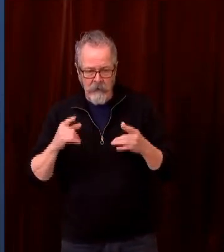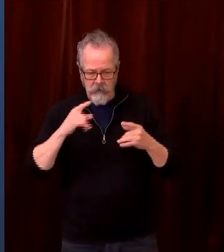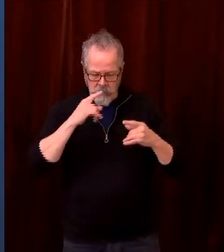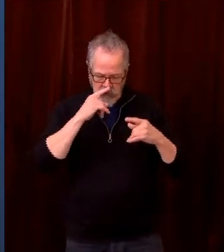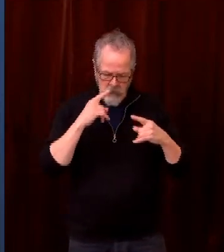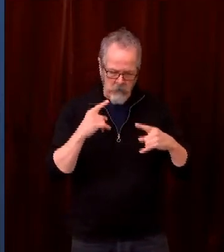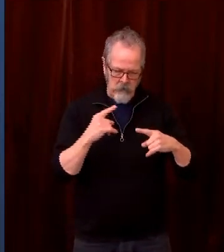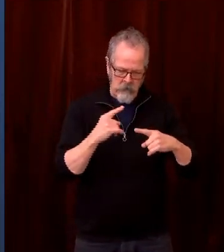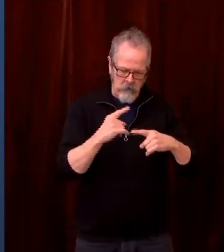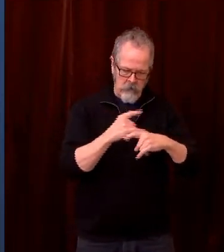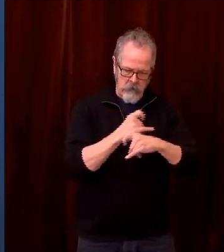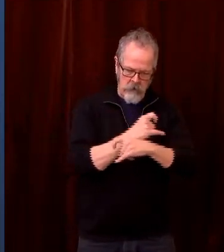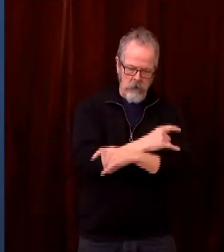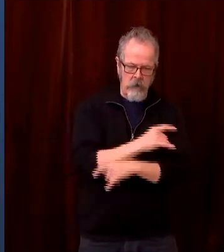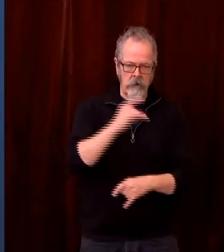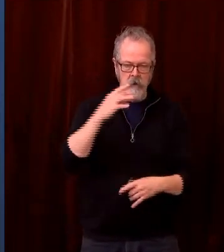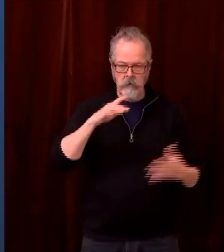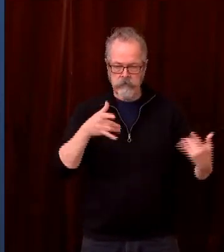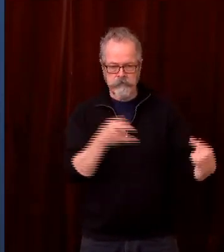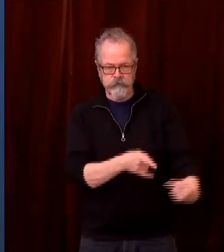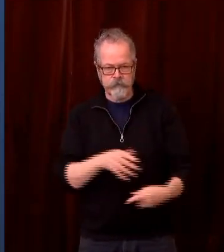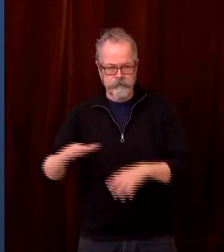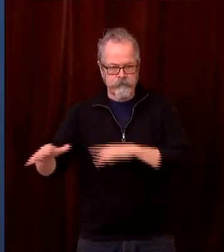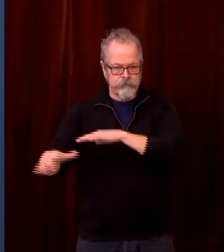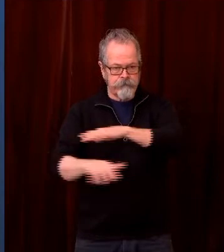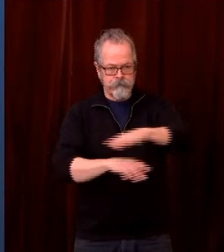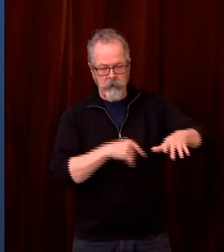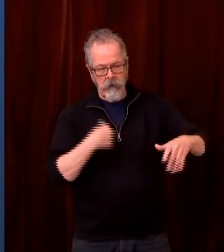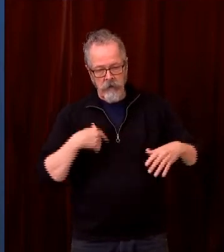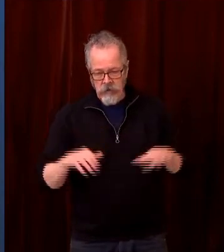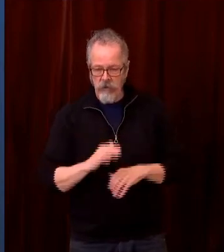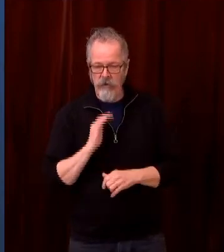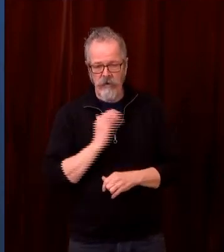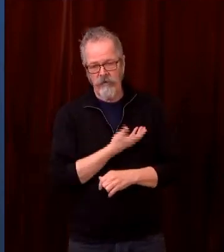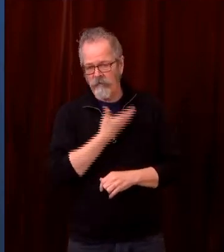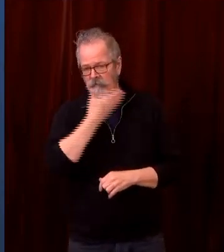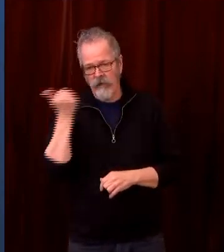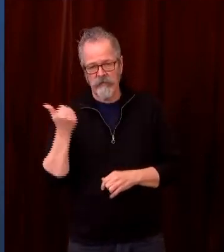people's lives. Next question comes from Sarah with McClatchy.